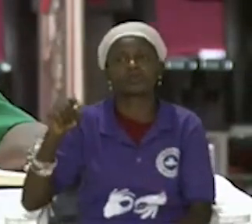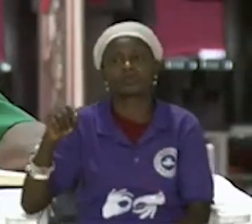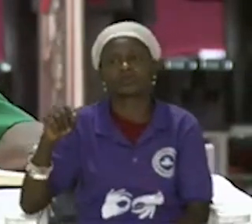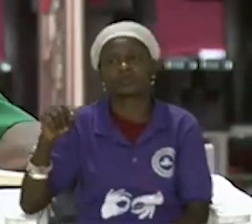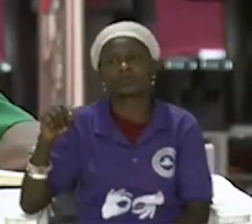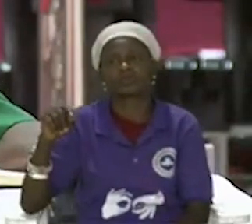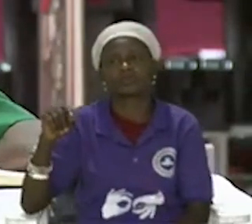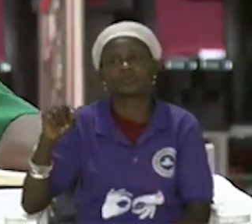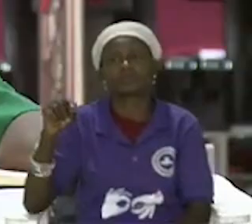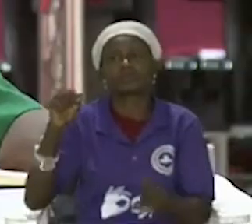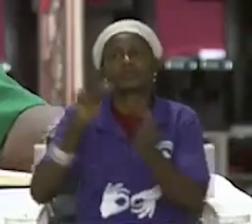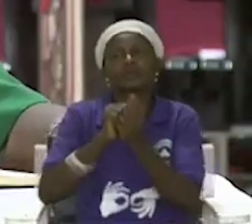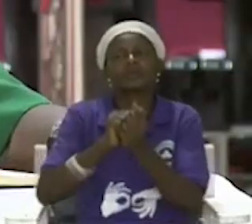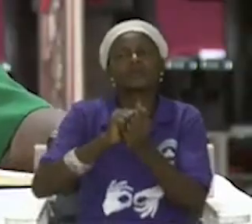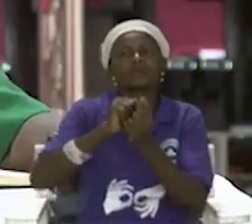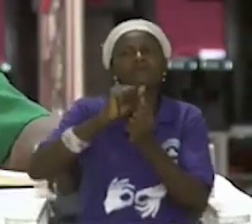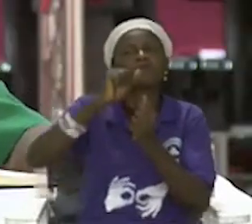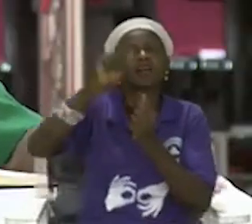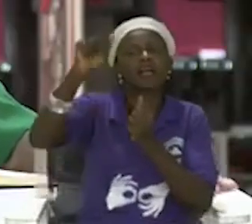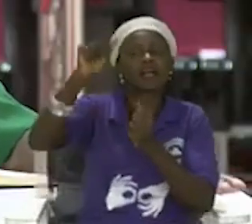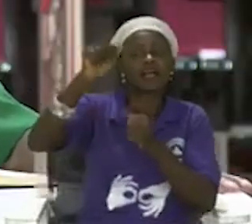far above